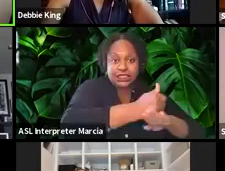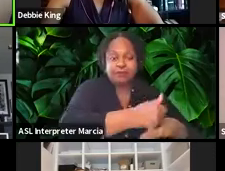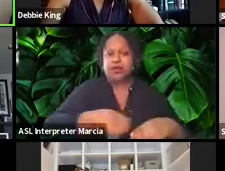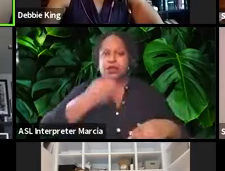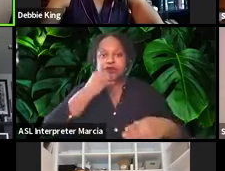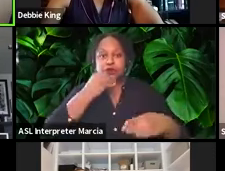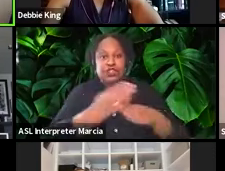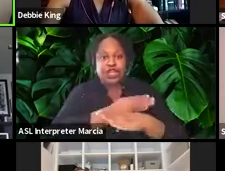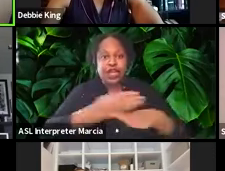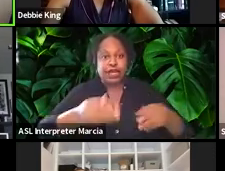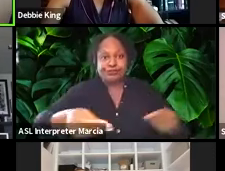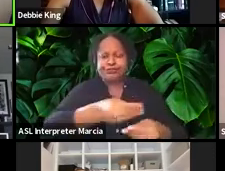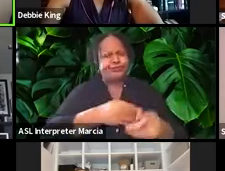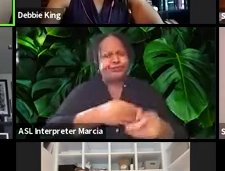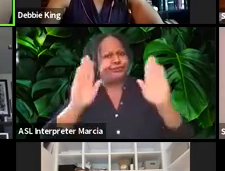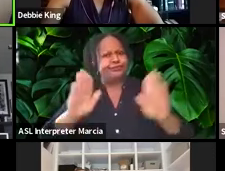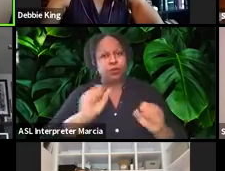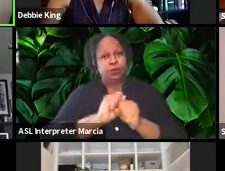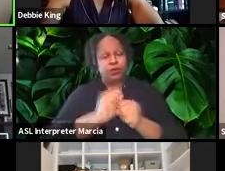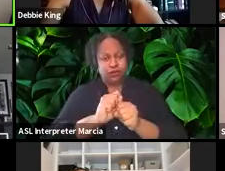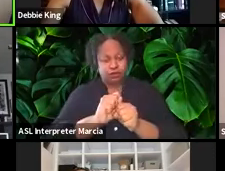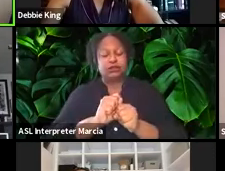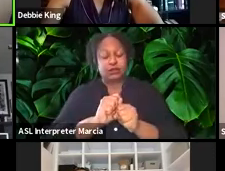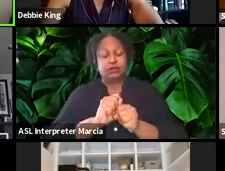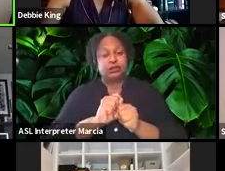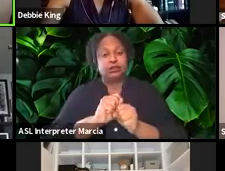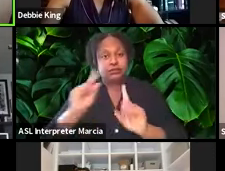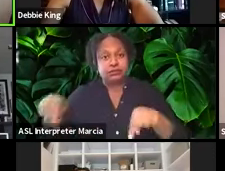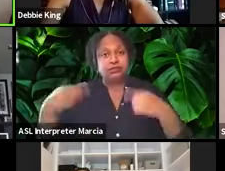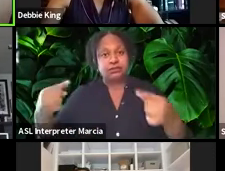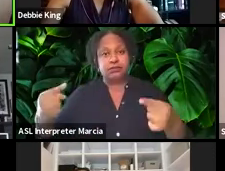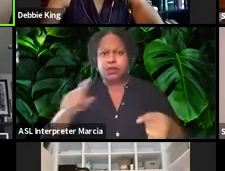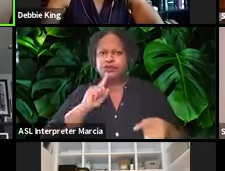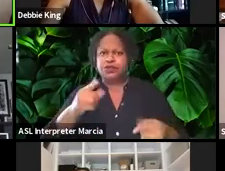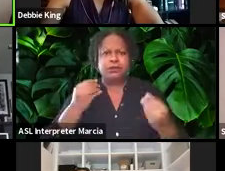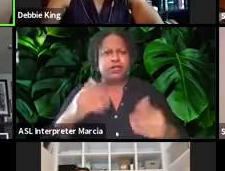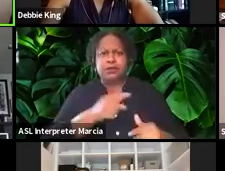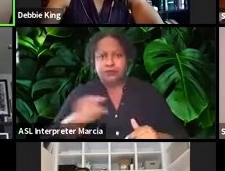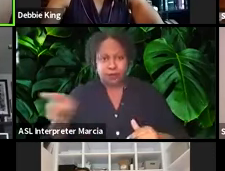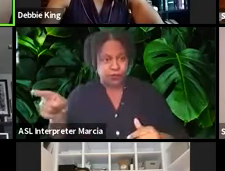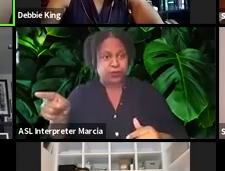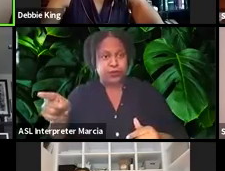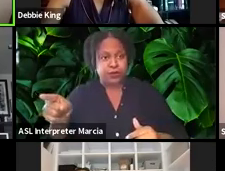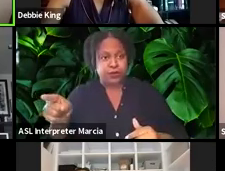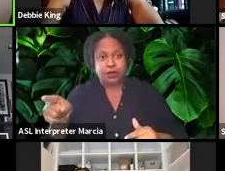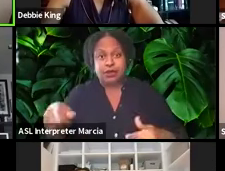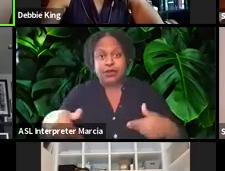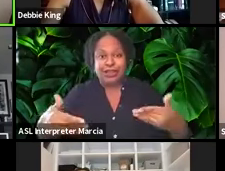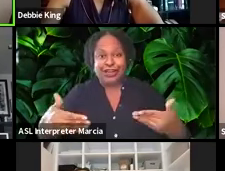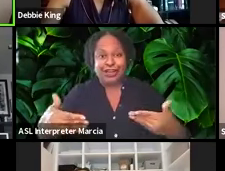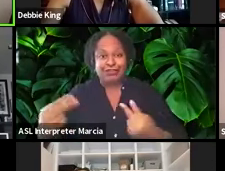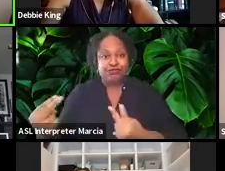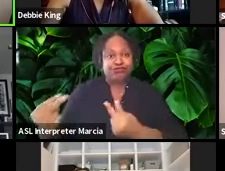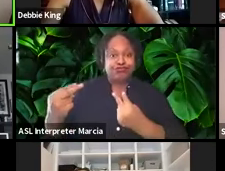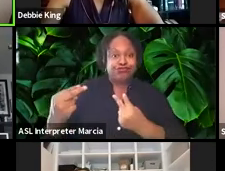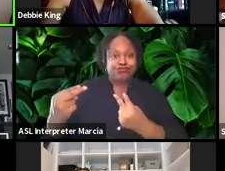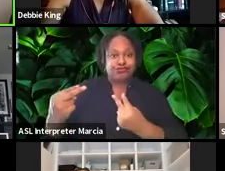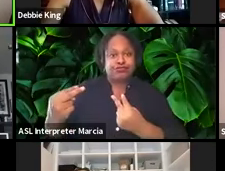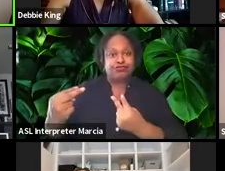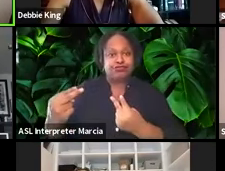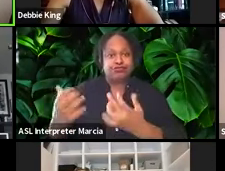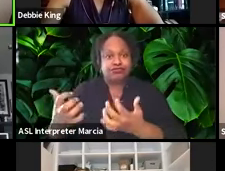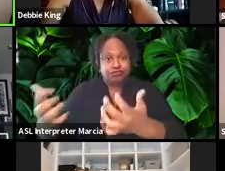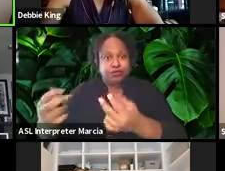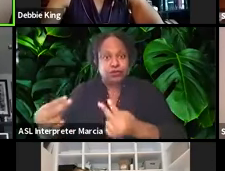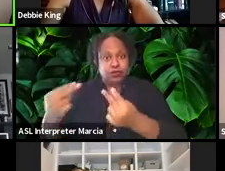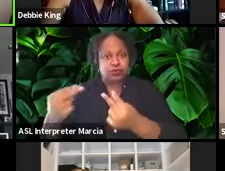FoodShare does is just absolutely incredible. And so I'm sure many of you attending this panel already know about FoodShare,